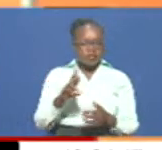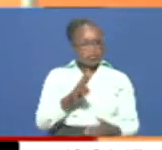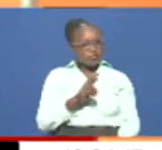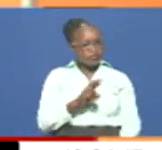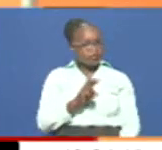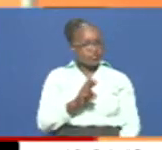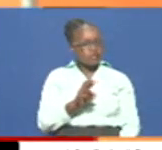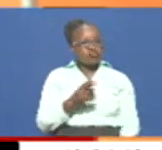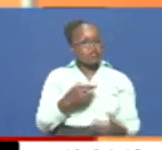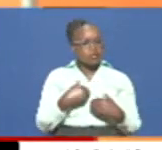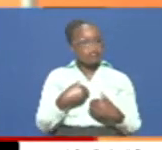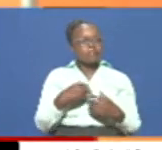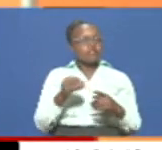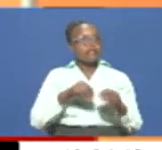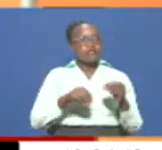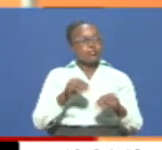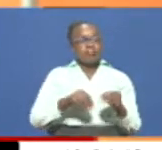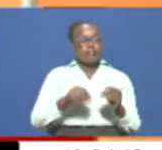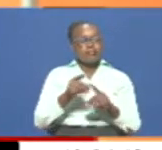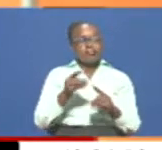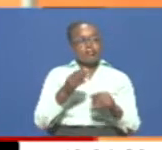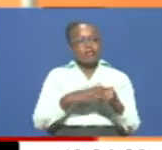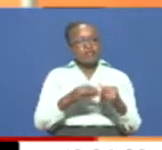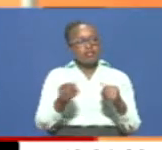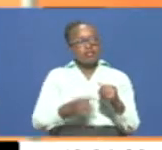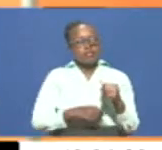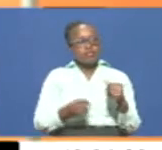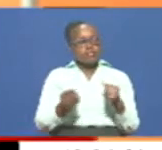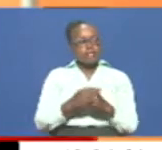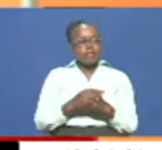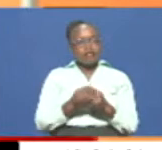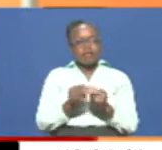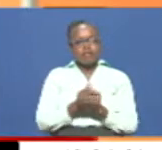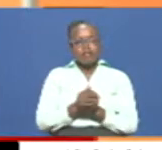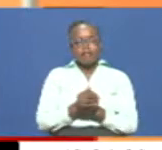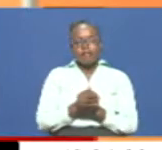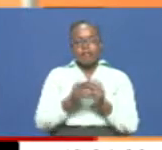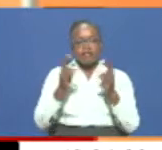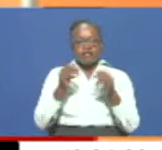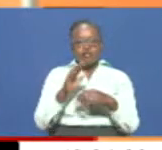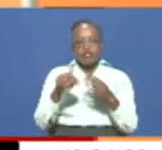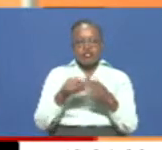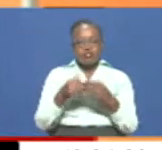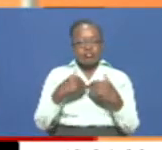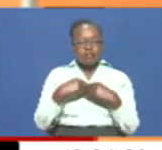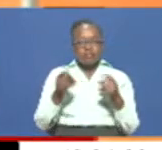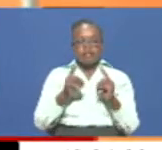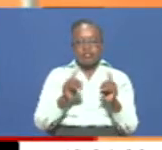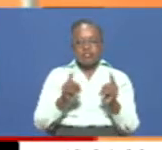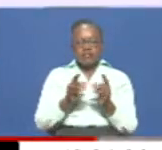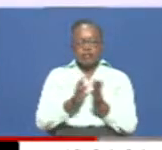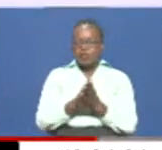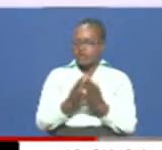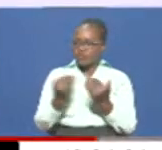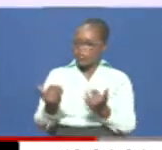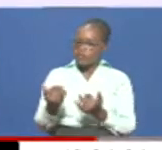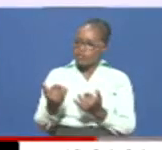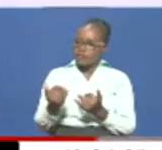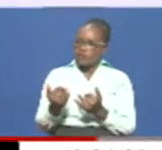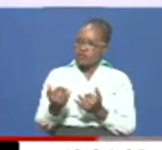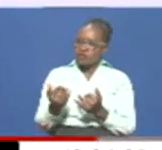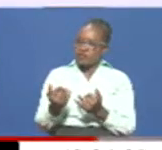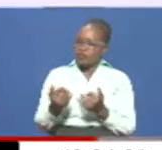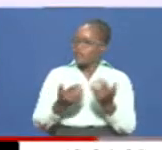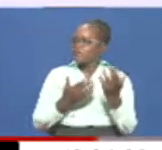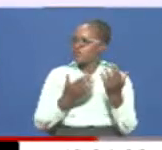have the election on the 9th of December and, you know, we won't have all this issue cropping up when the time approaches. Now, obviously, we're